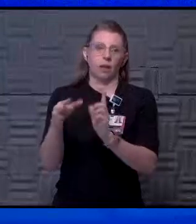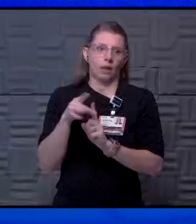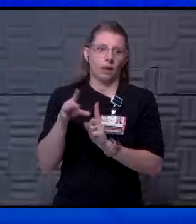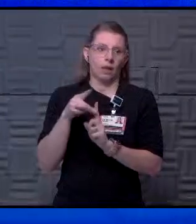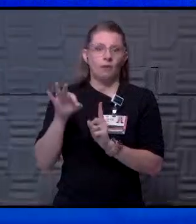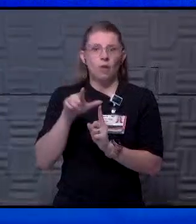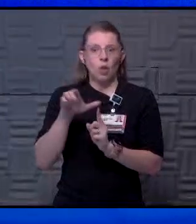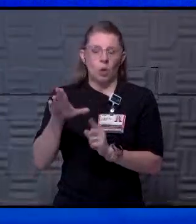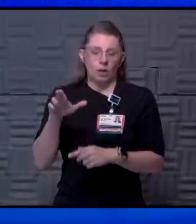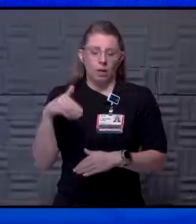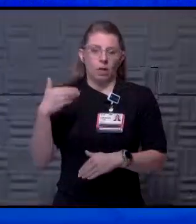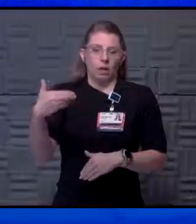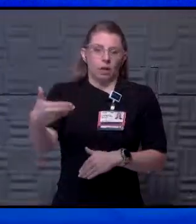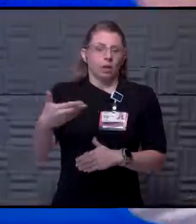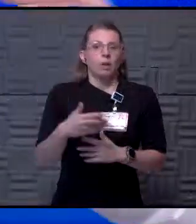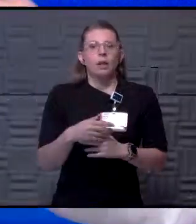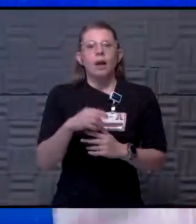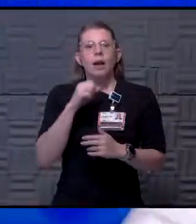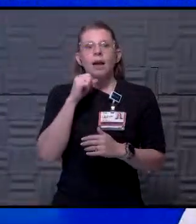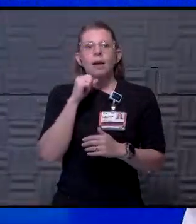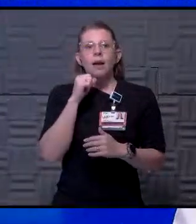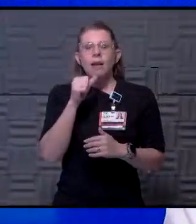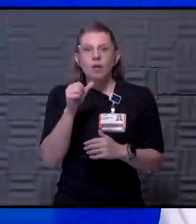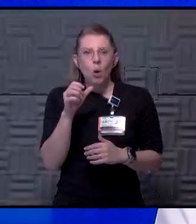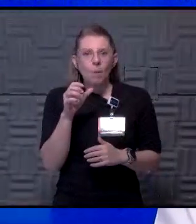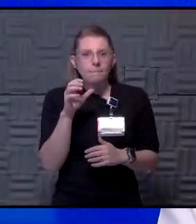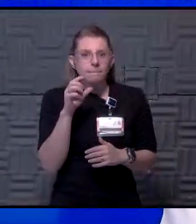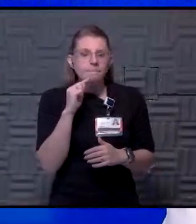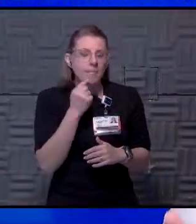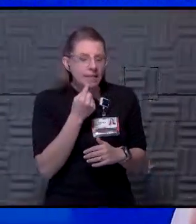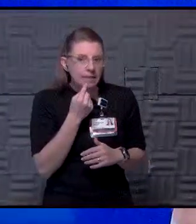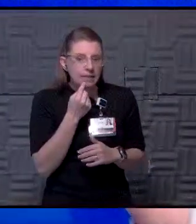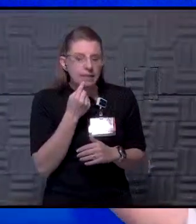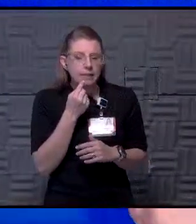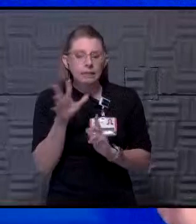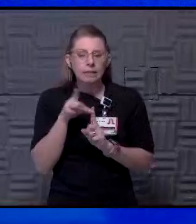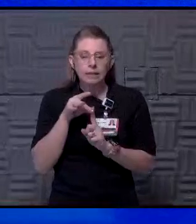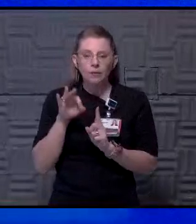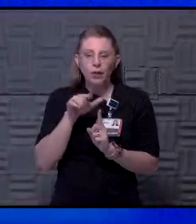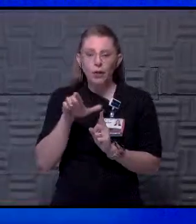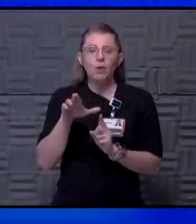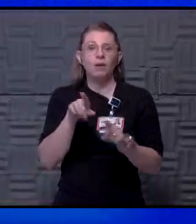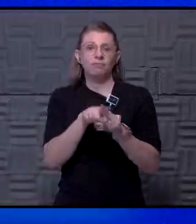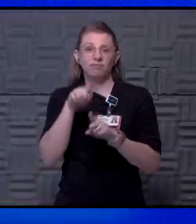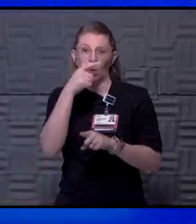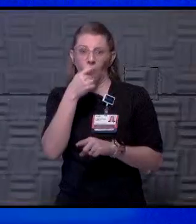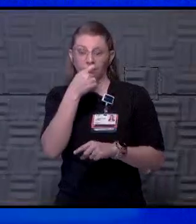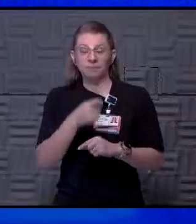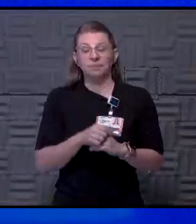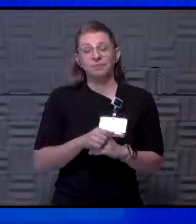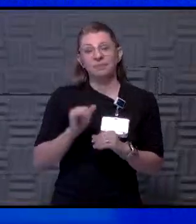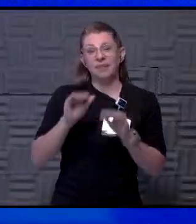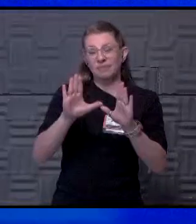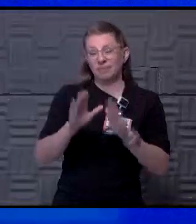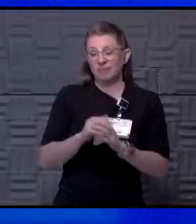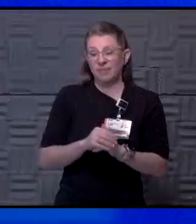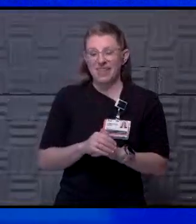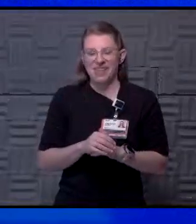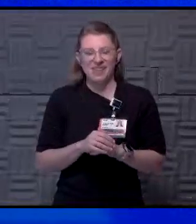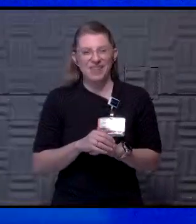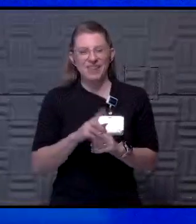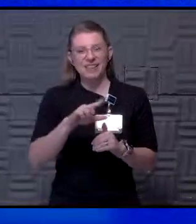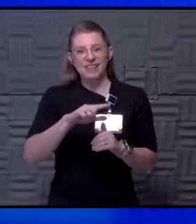missed not having influenza this year. Nor cold. I mean, it's been great. That's good. So, all right, well, let's talk a little bit about